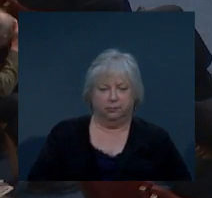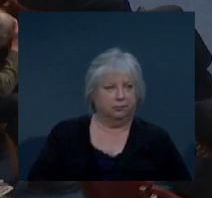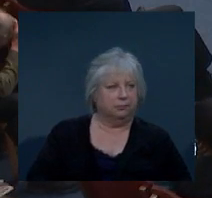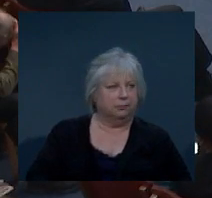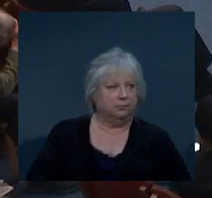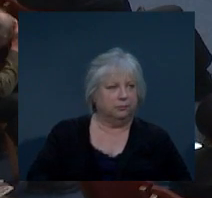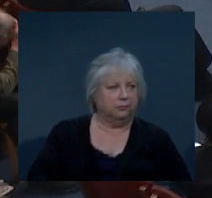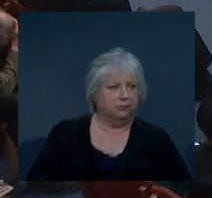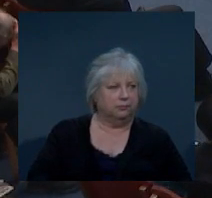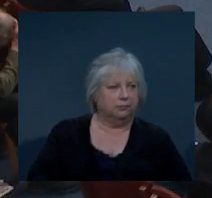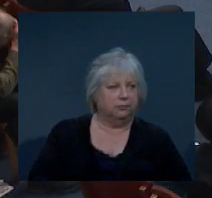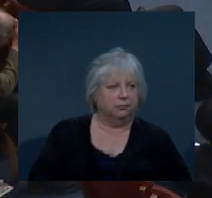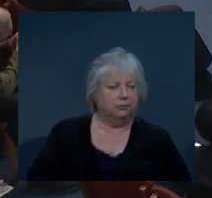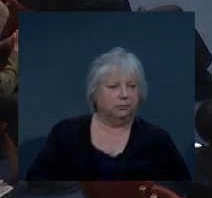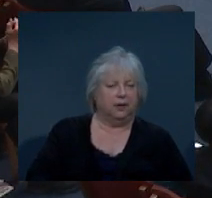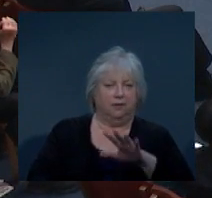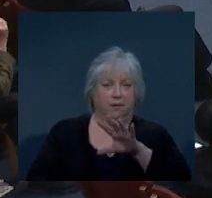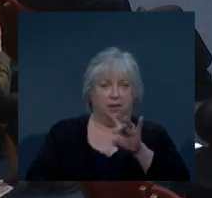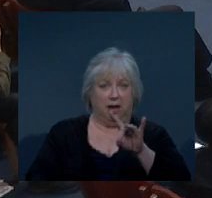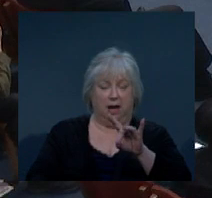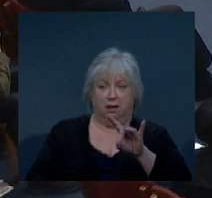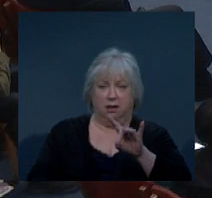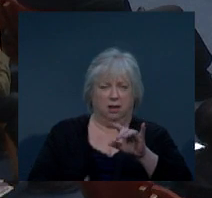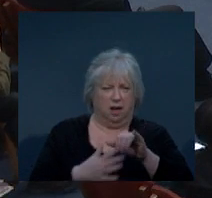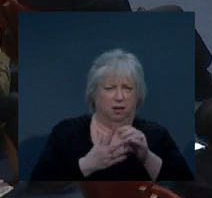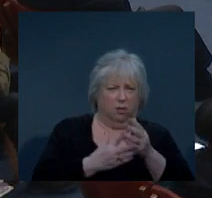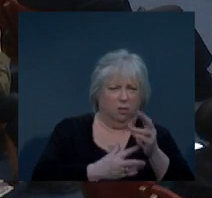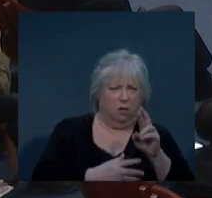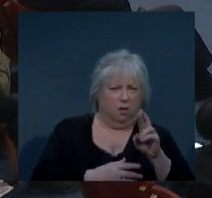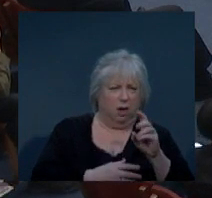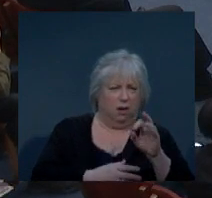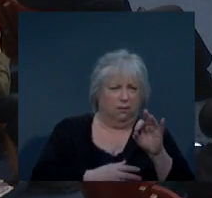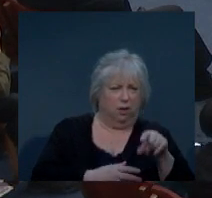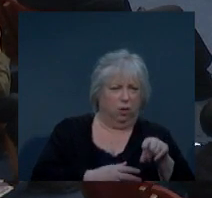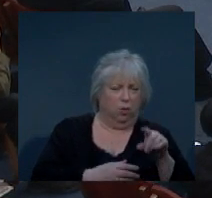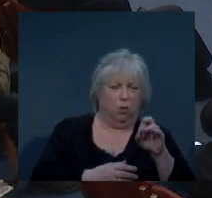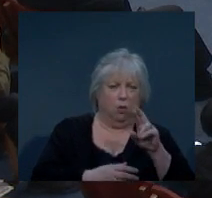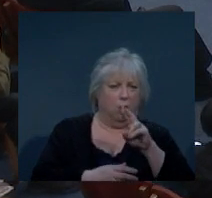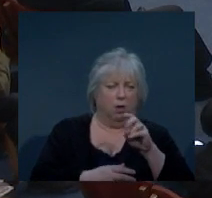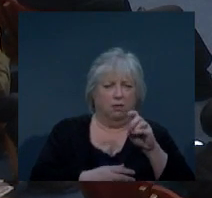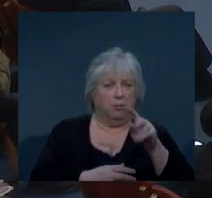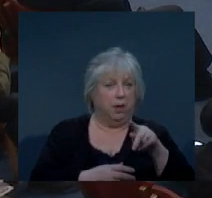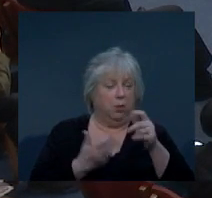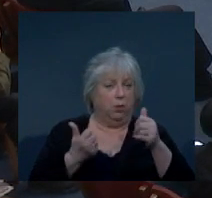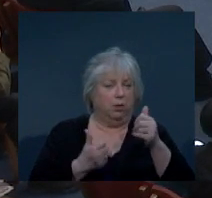$58. And that's through an RFQ and RFP.